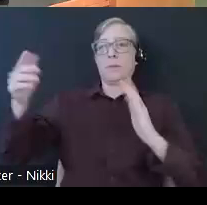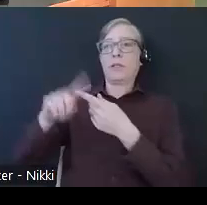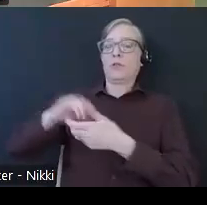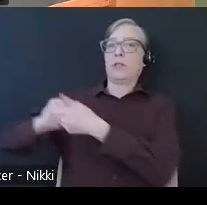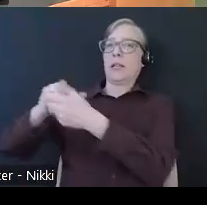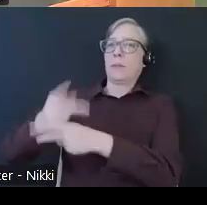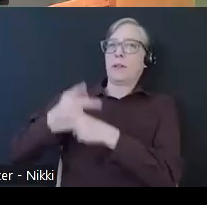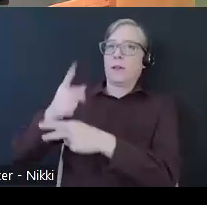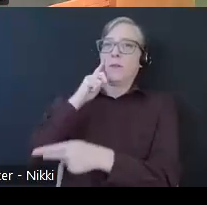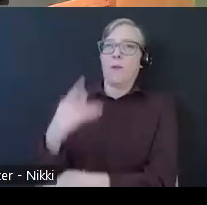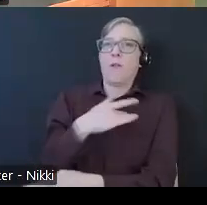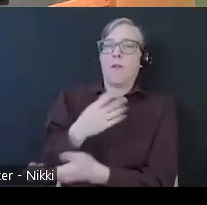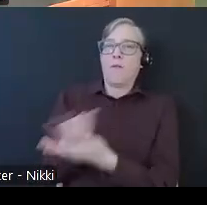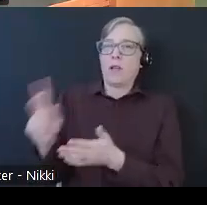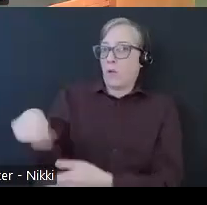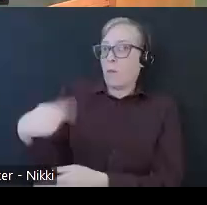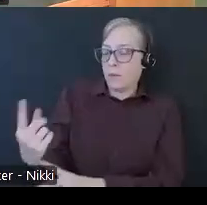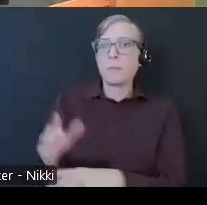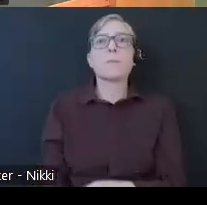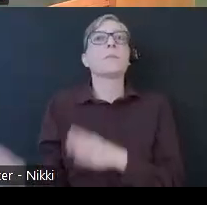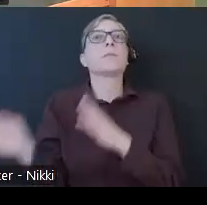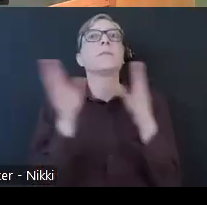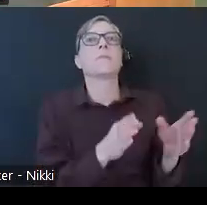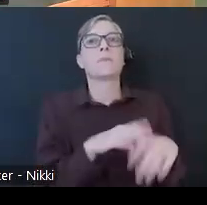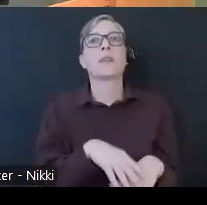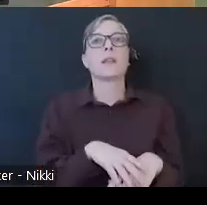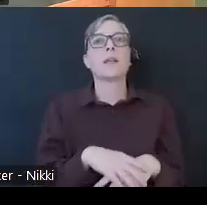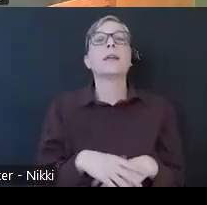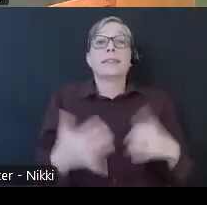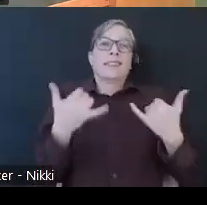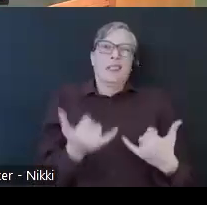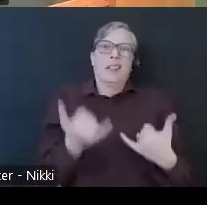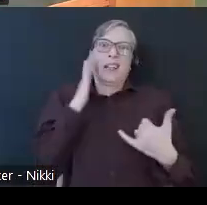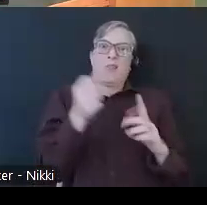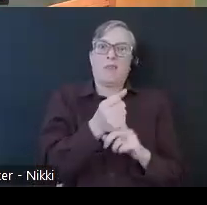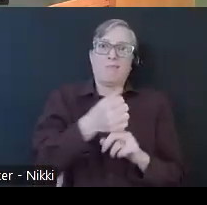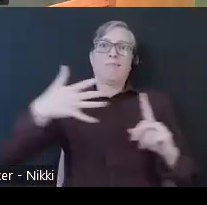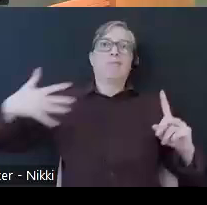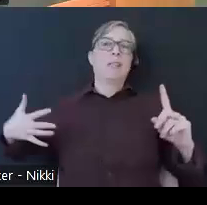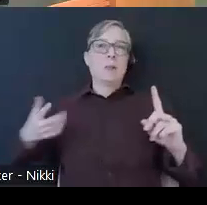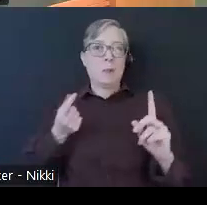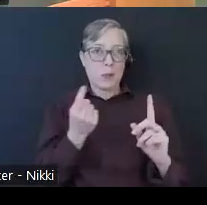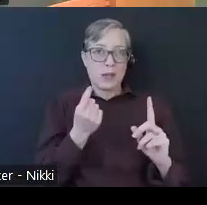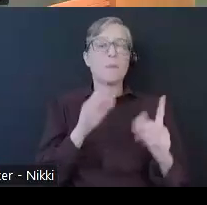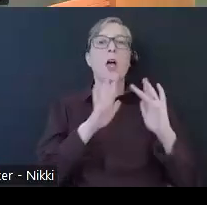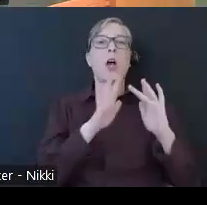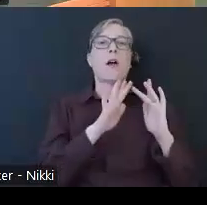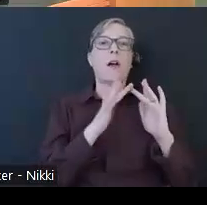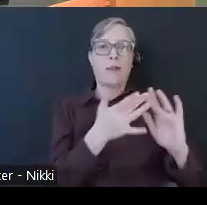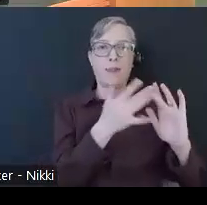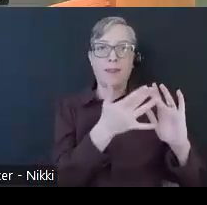and to doctor's usual care. And then the trial that I'll talk about today, and mostly, is the online treatment trial.